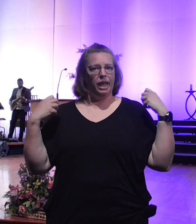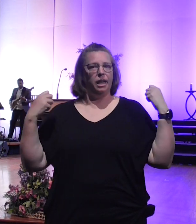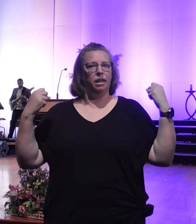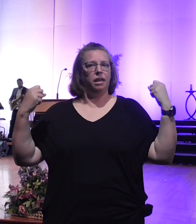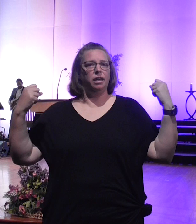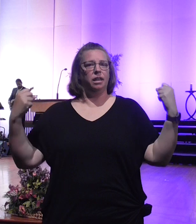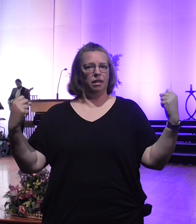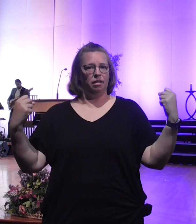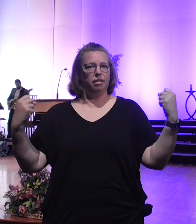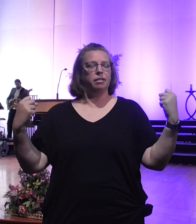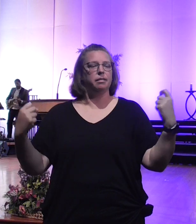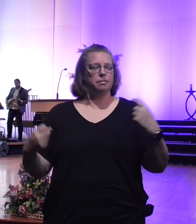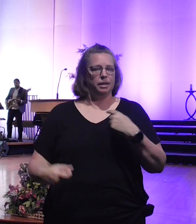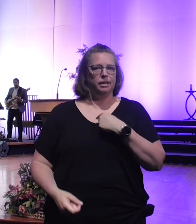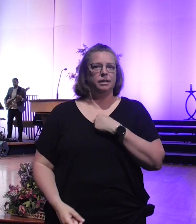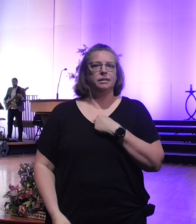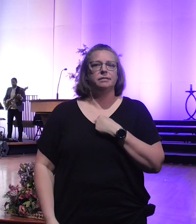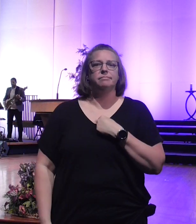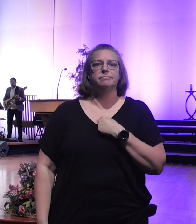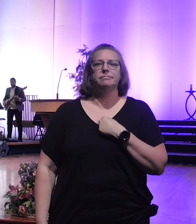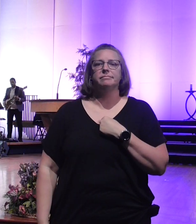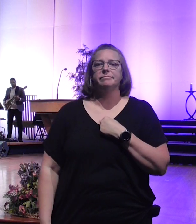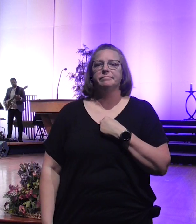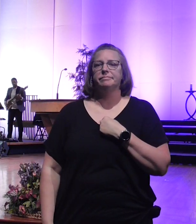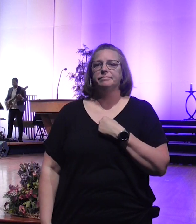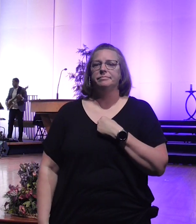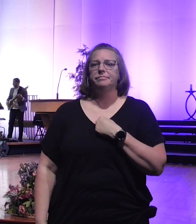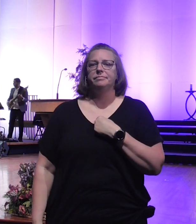heal me,